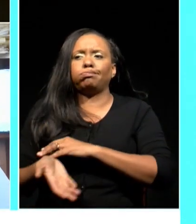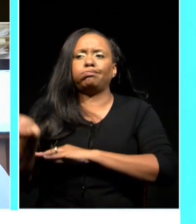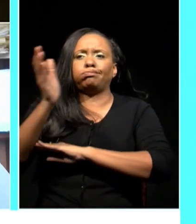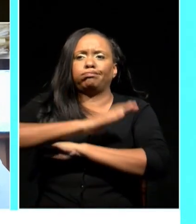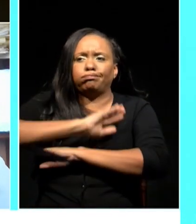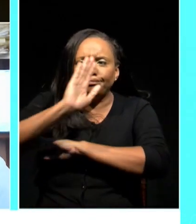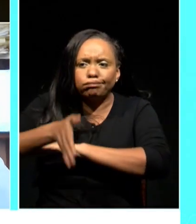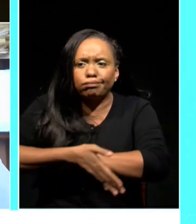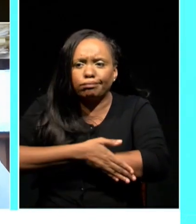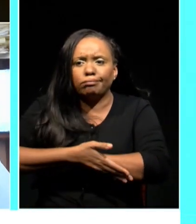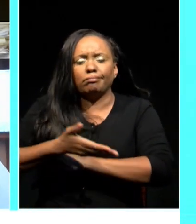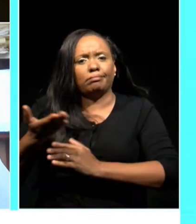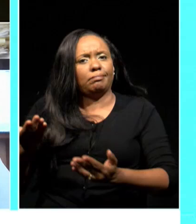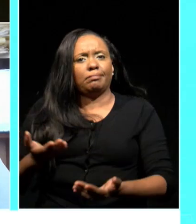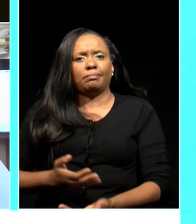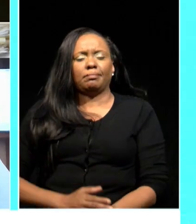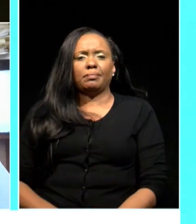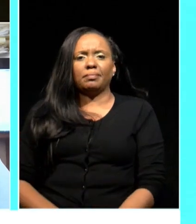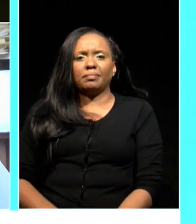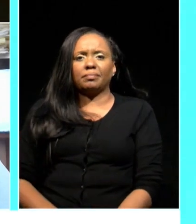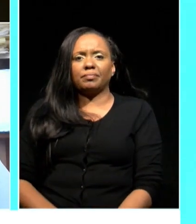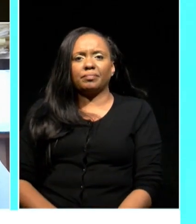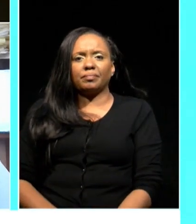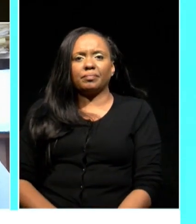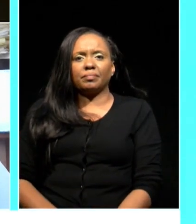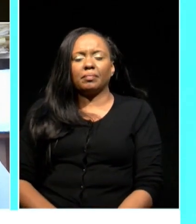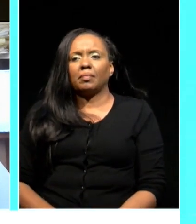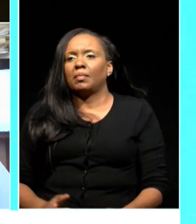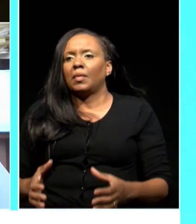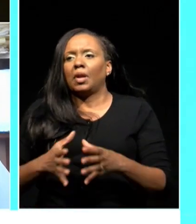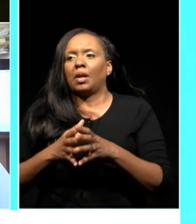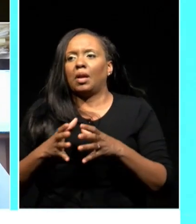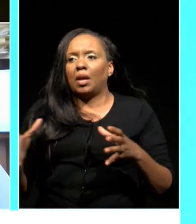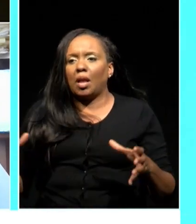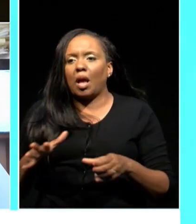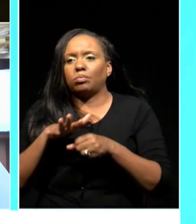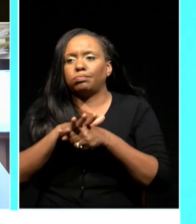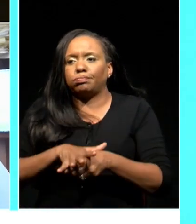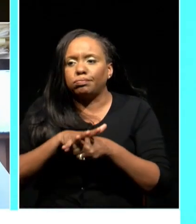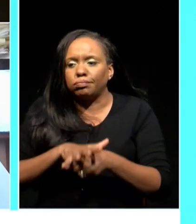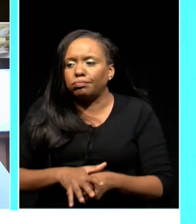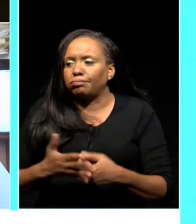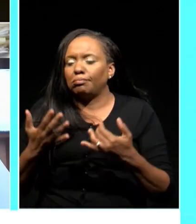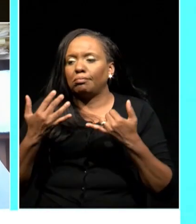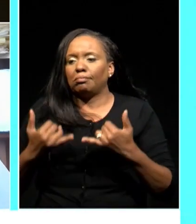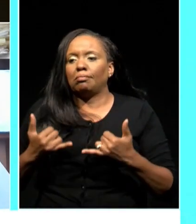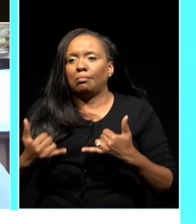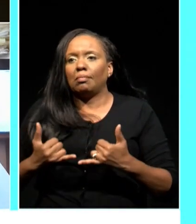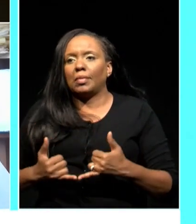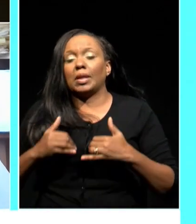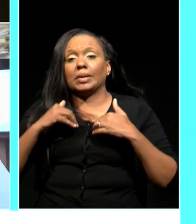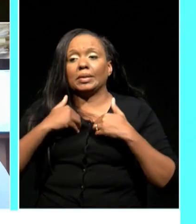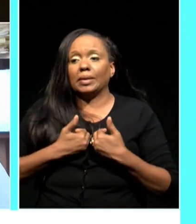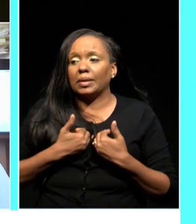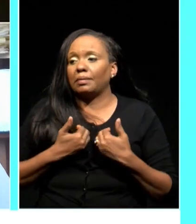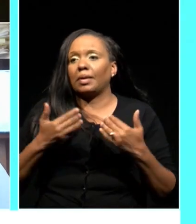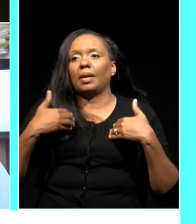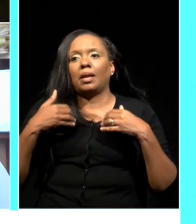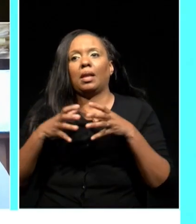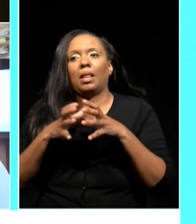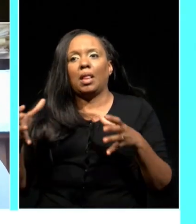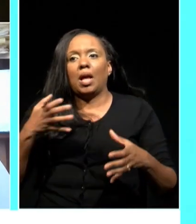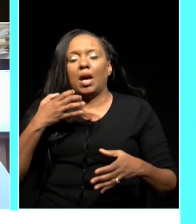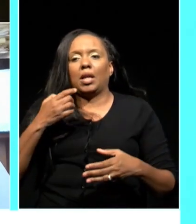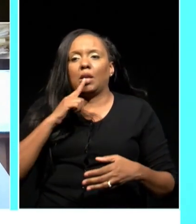hours. So a lot will be coming out of her. She probably is already tired, but she has a lot of energy. That is